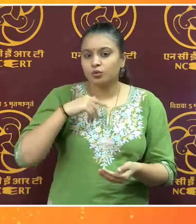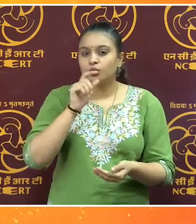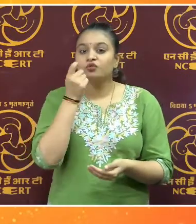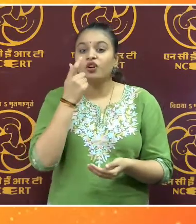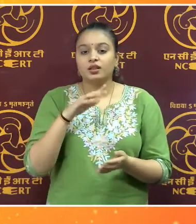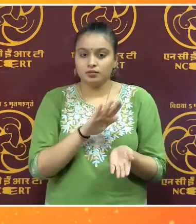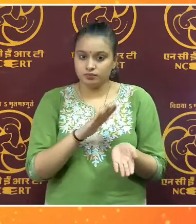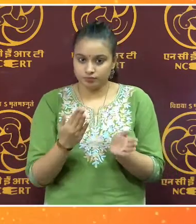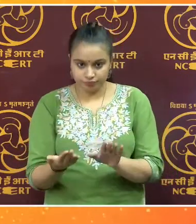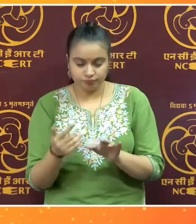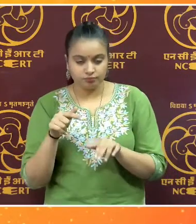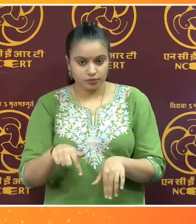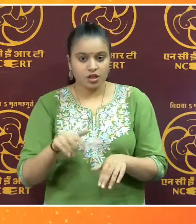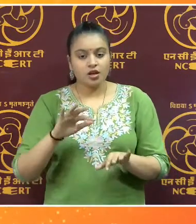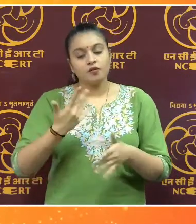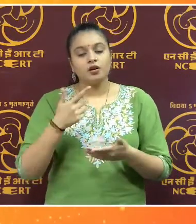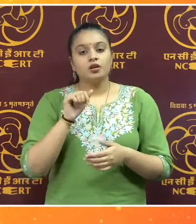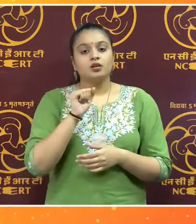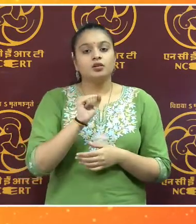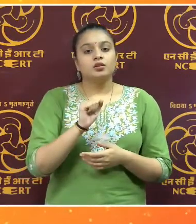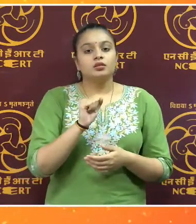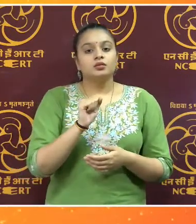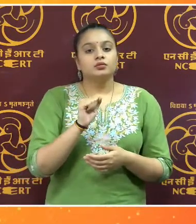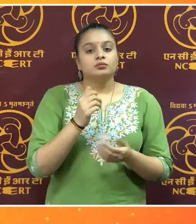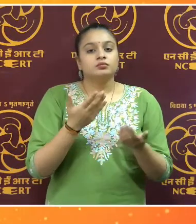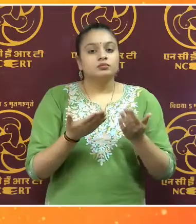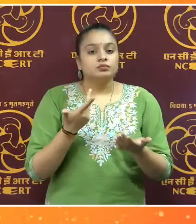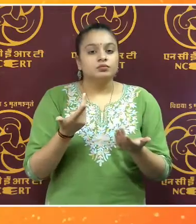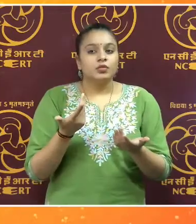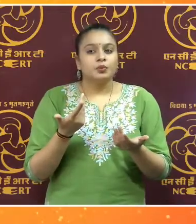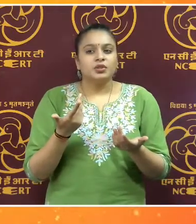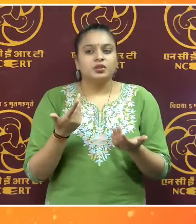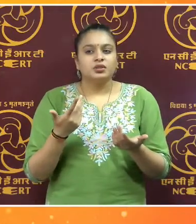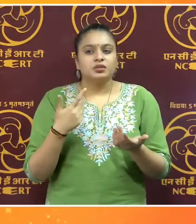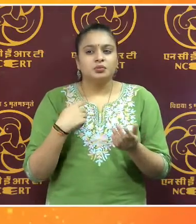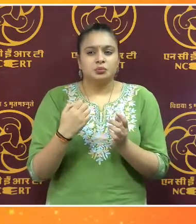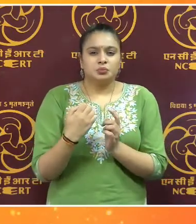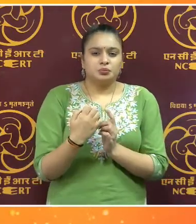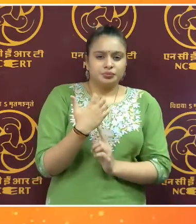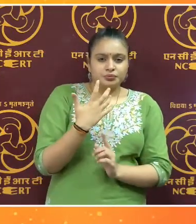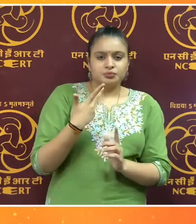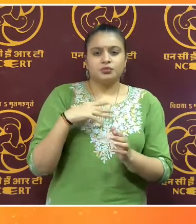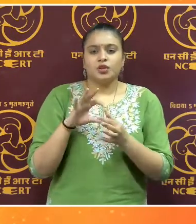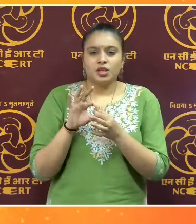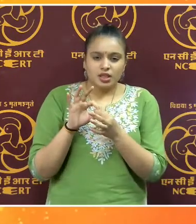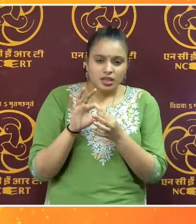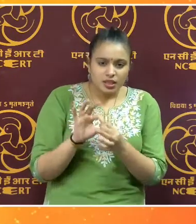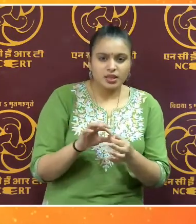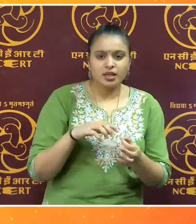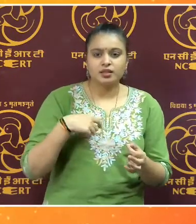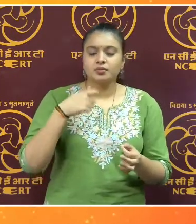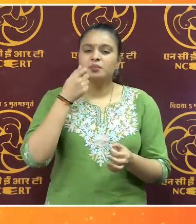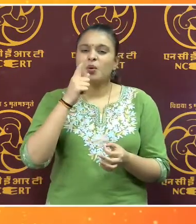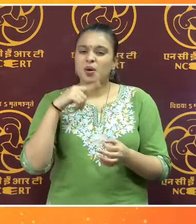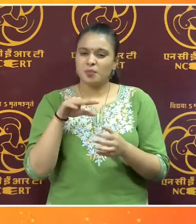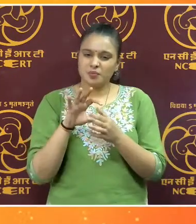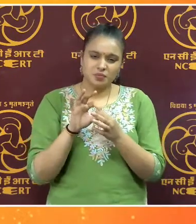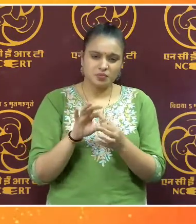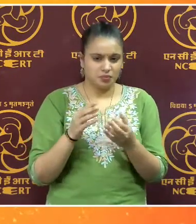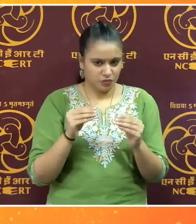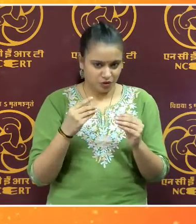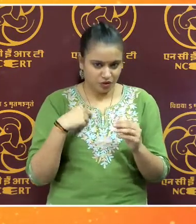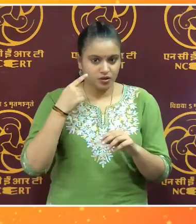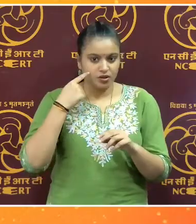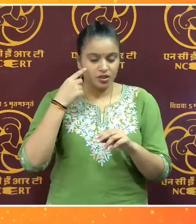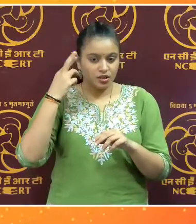time he was lacking that affection, that compassion from his parental side, because before